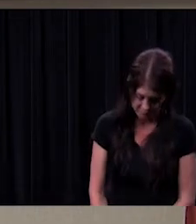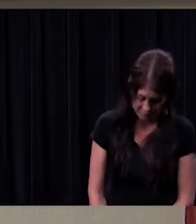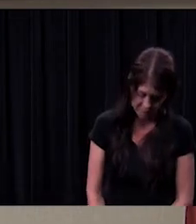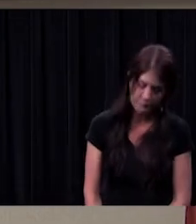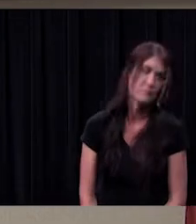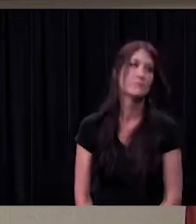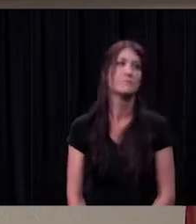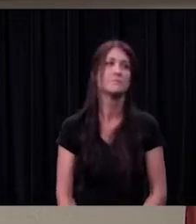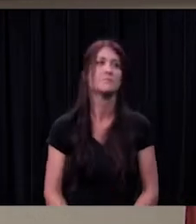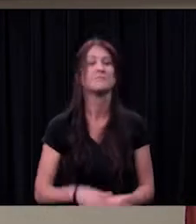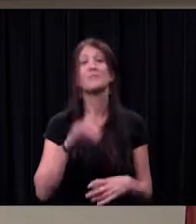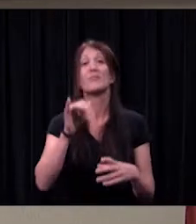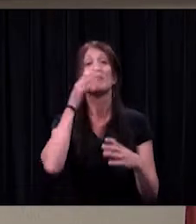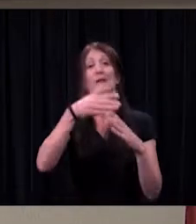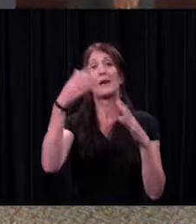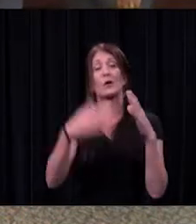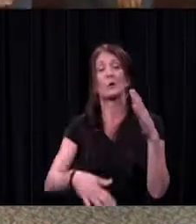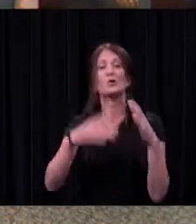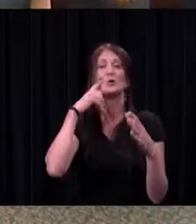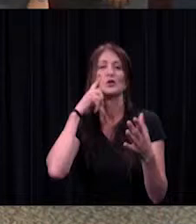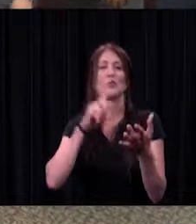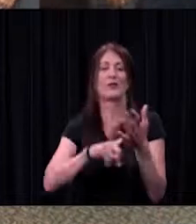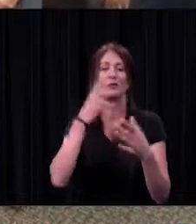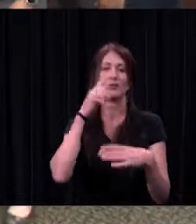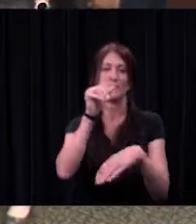And that concludes our recognitions tonight. Thank you.